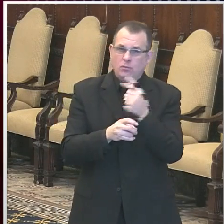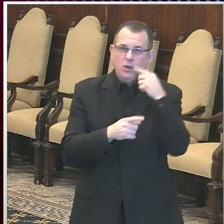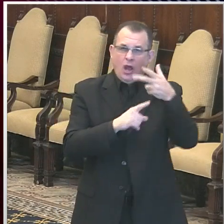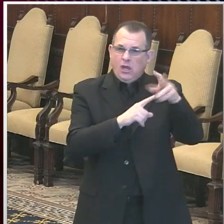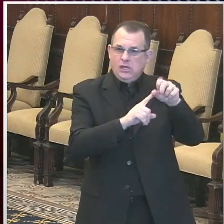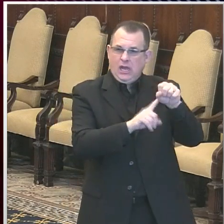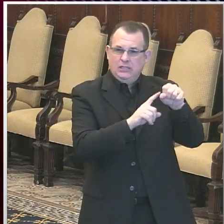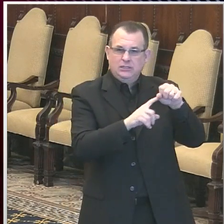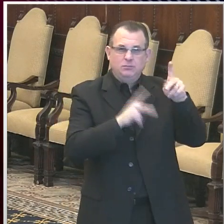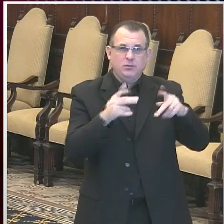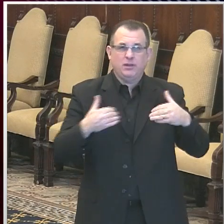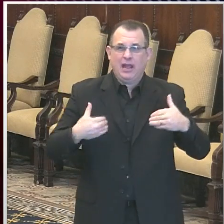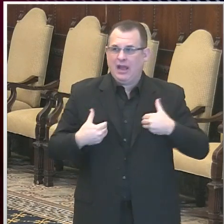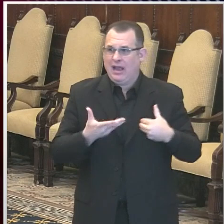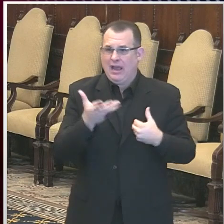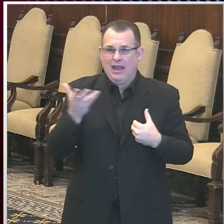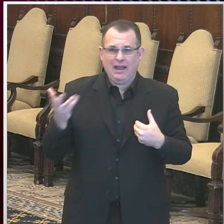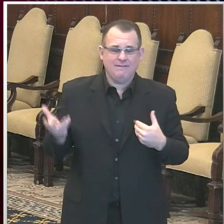so many people.